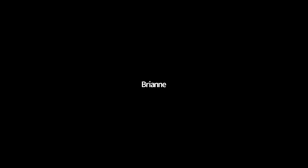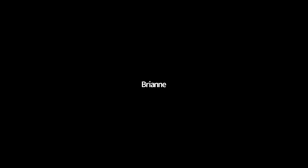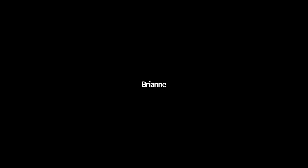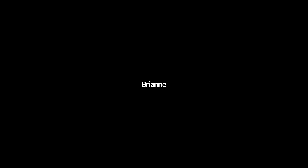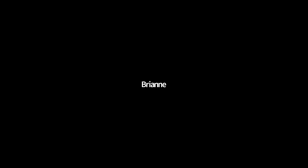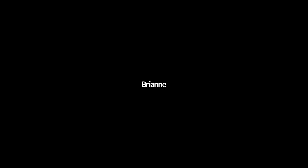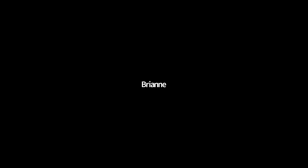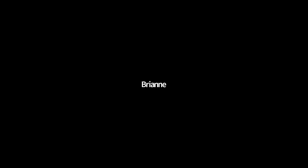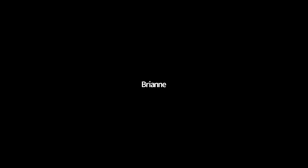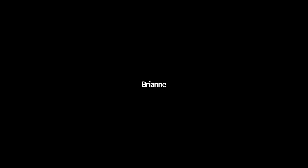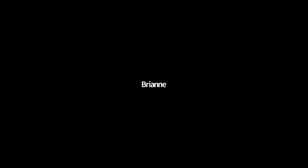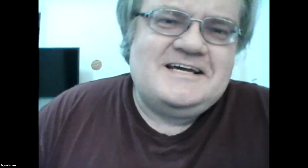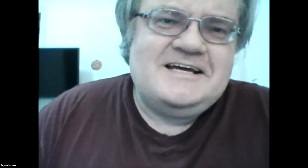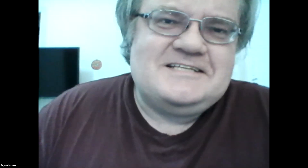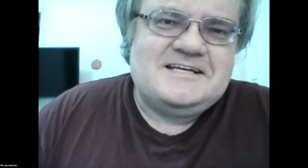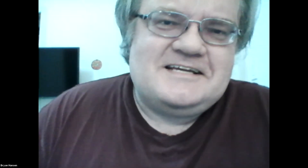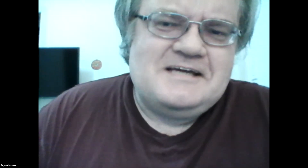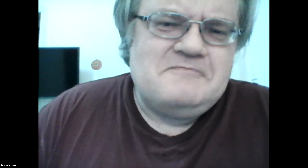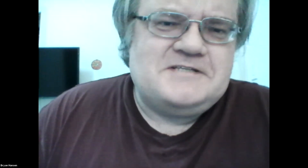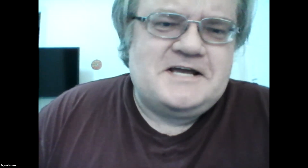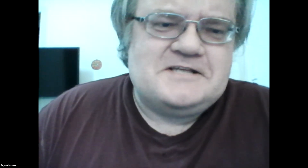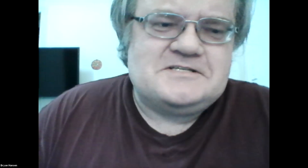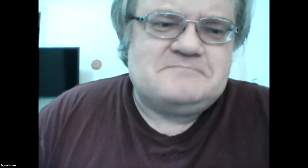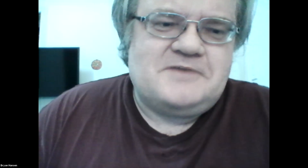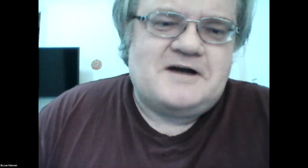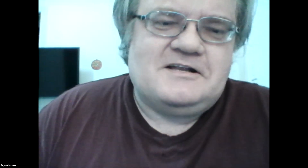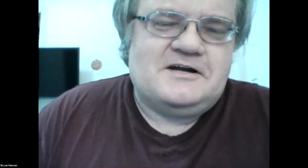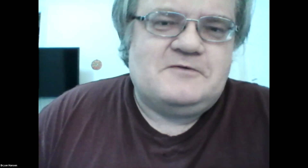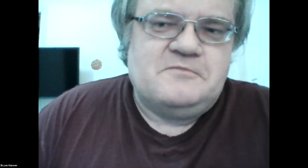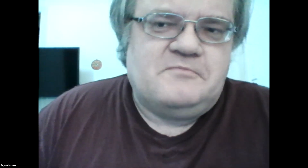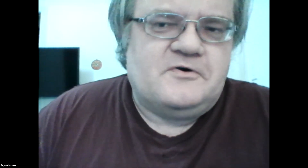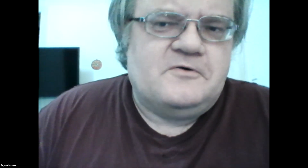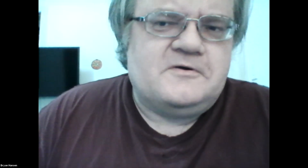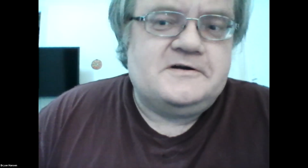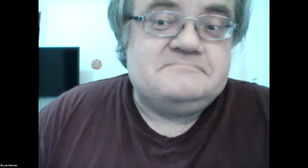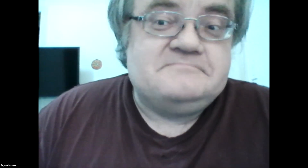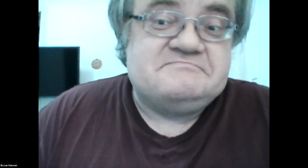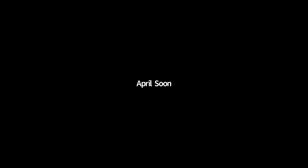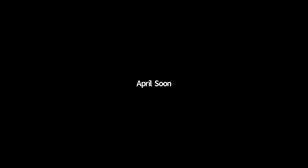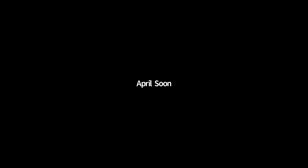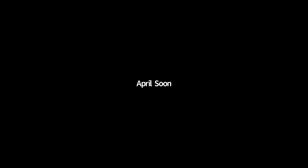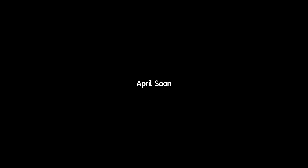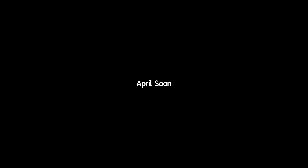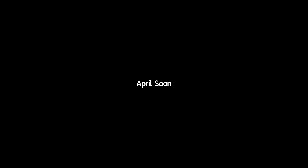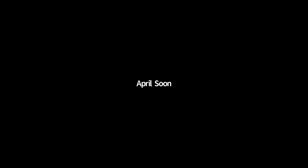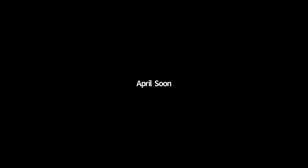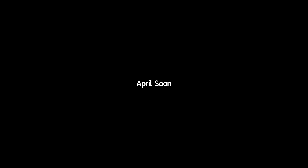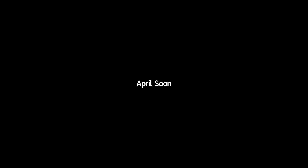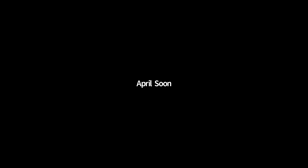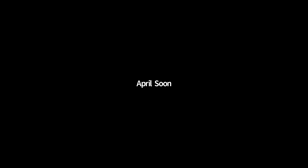Huh? Yeah, it's like every date is a potluck when you're broke.